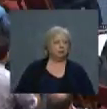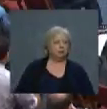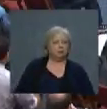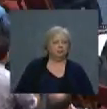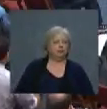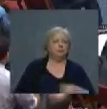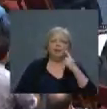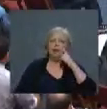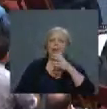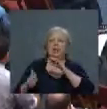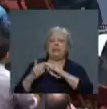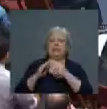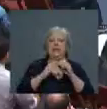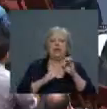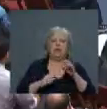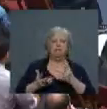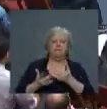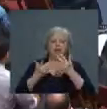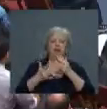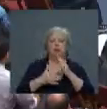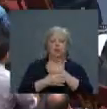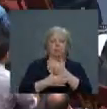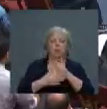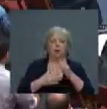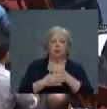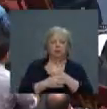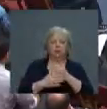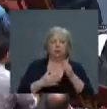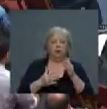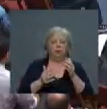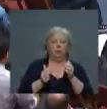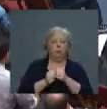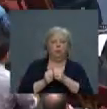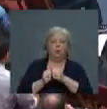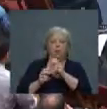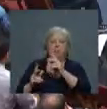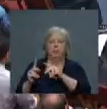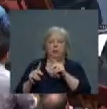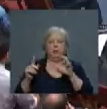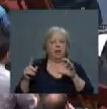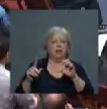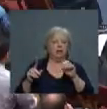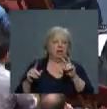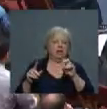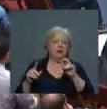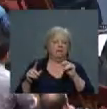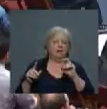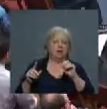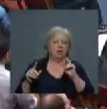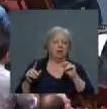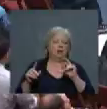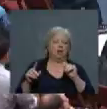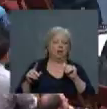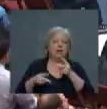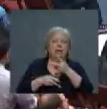I think City of Fire is a partnership with individuals out at Covenant Keeper Charter